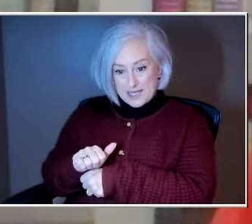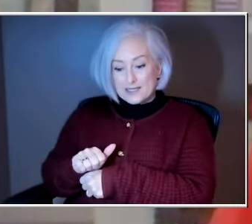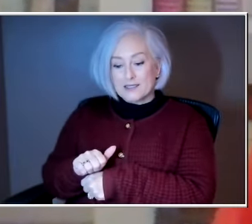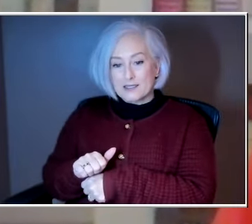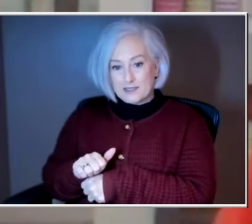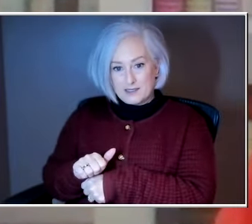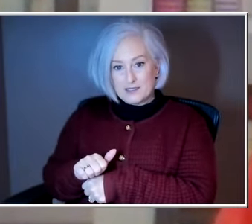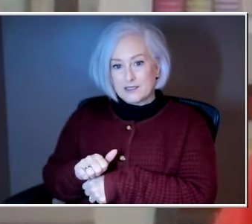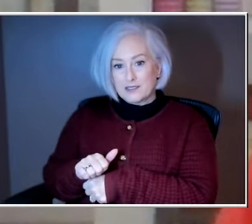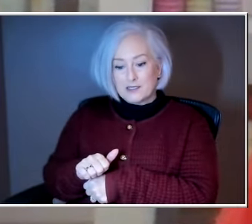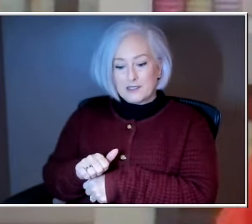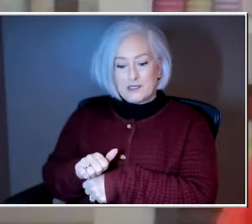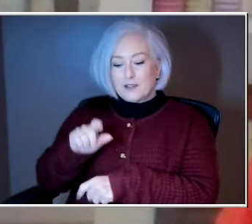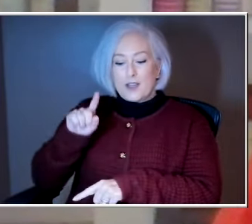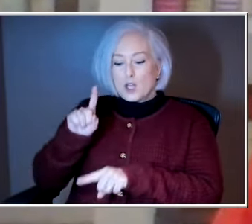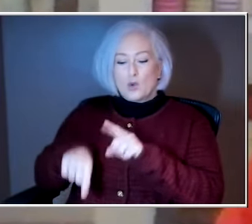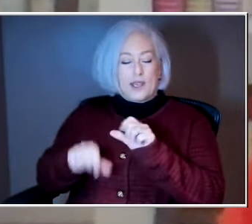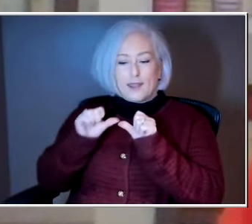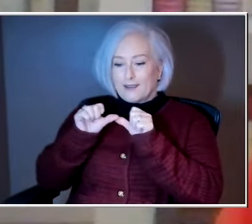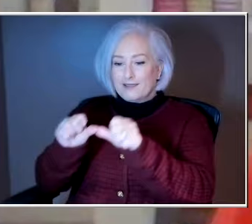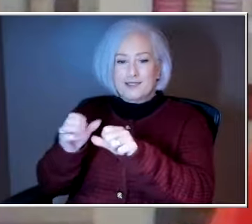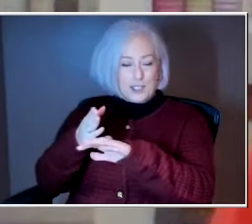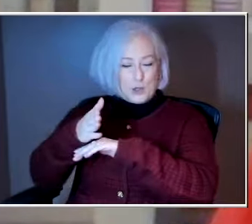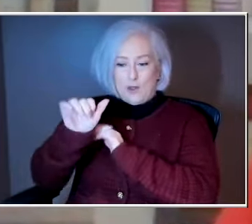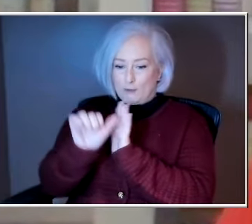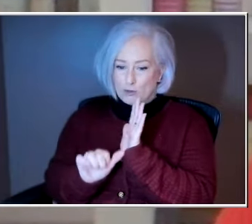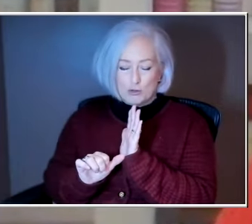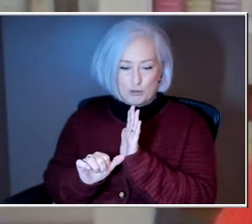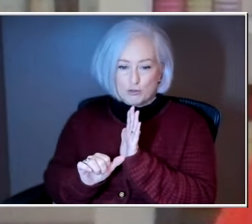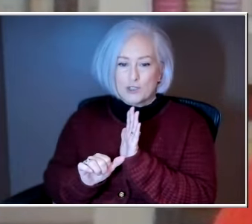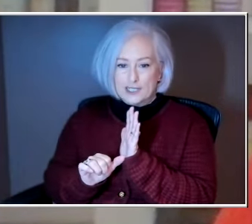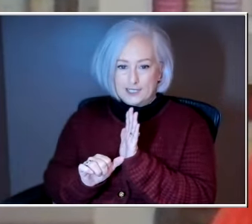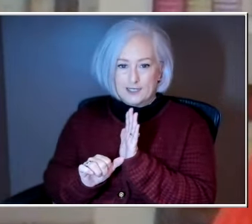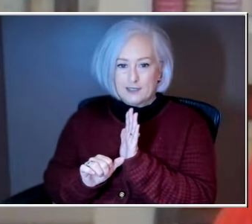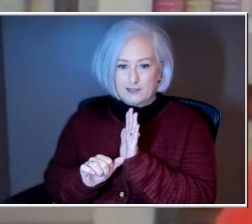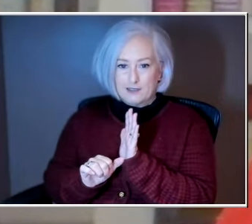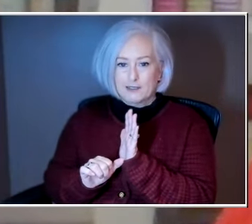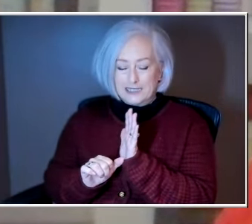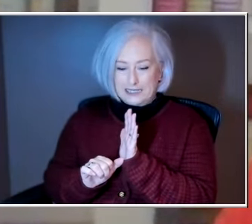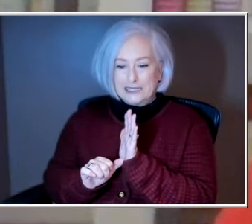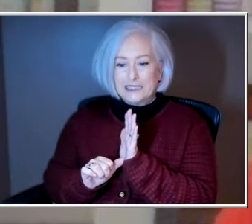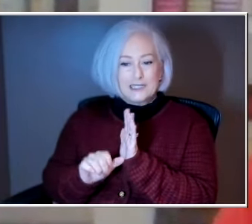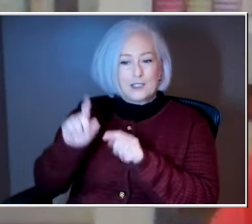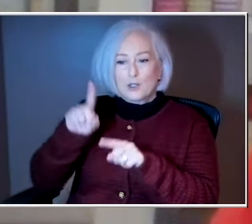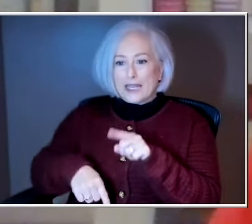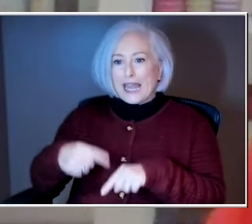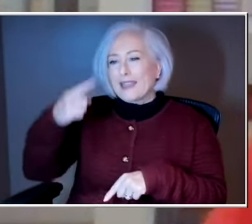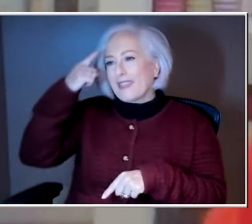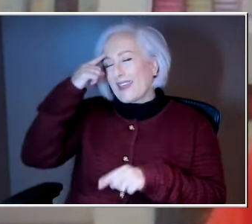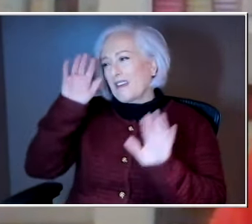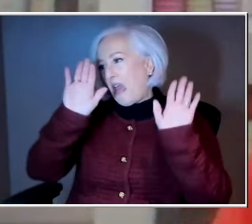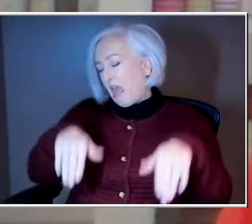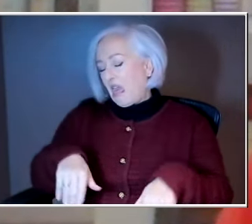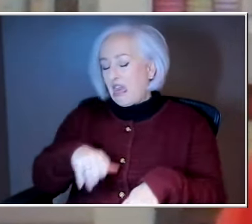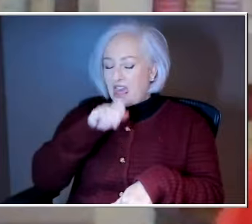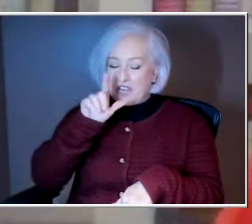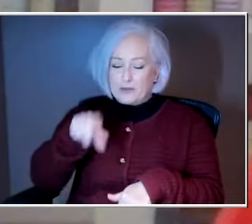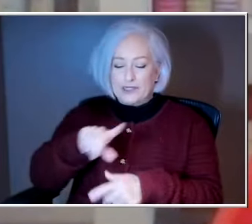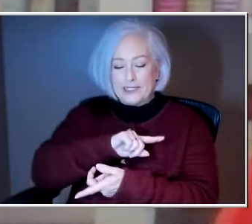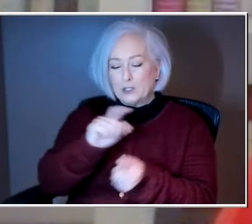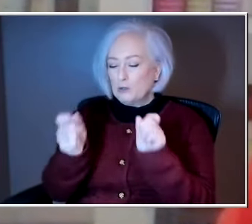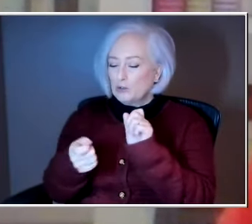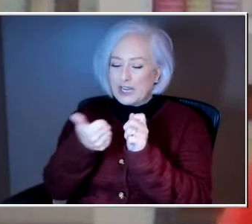lifestyle and continue to, you know, kind of go along thinking that you don't have to change much. As